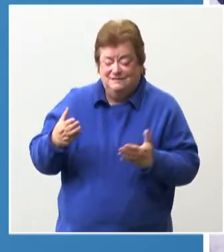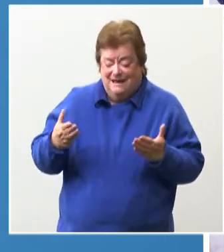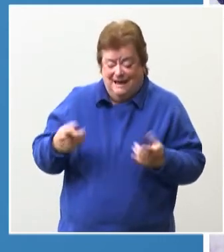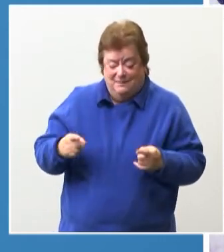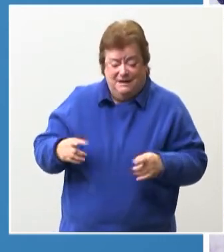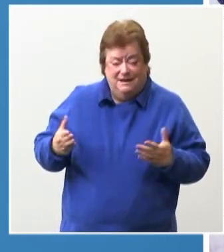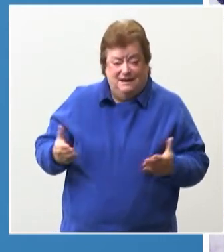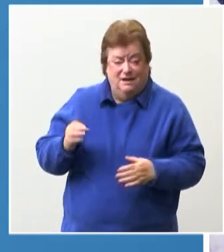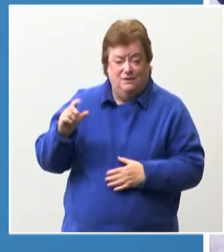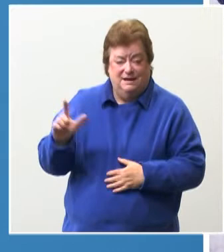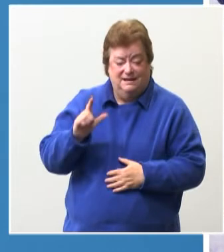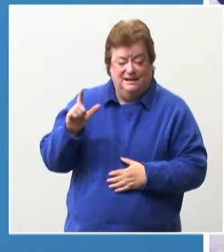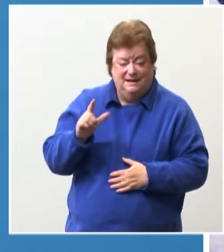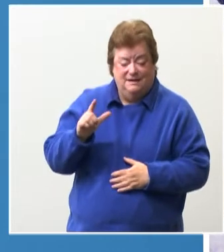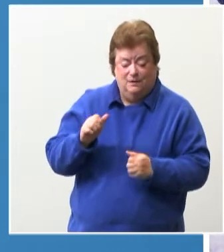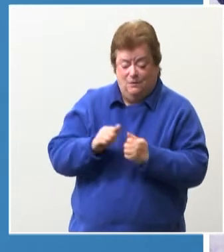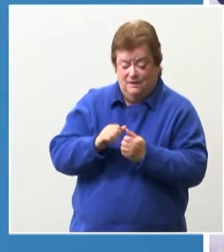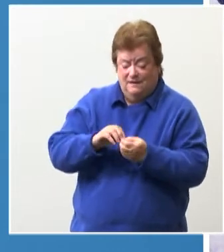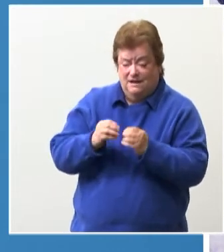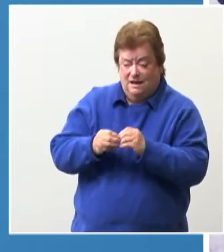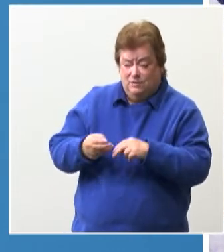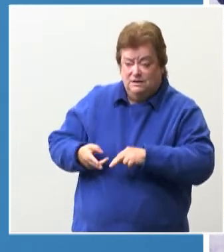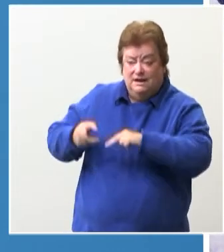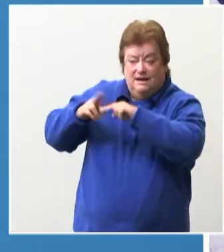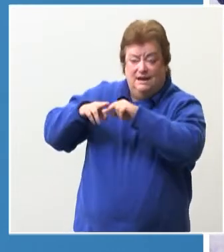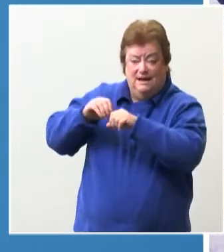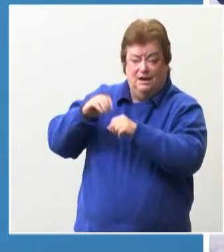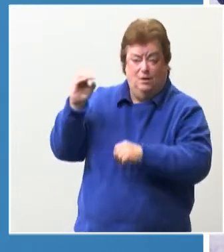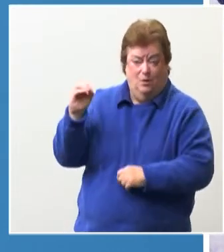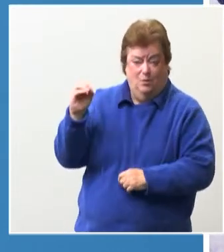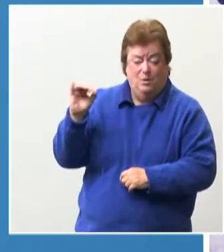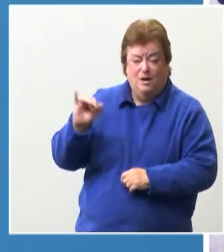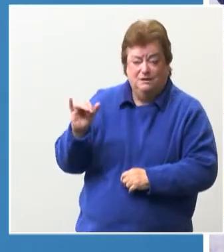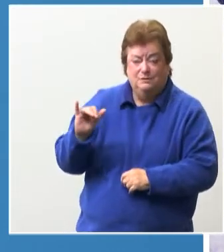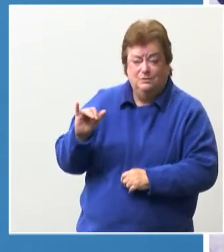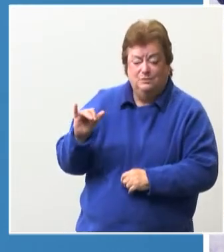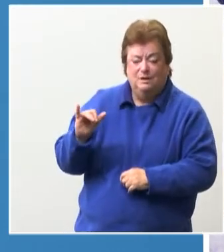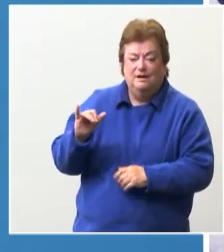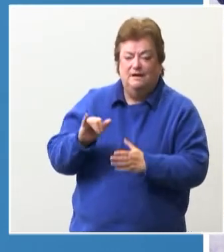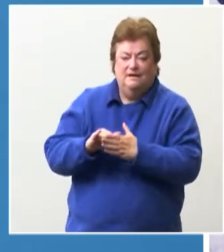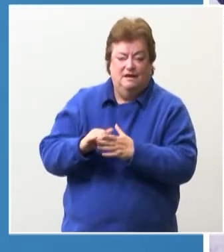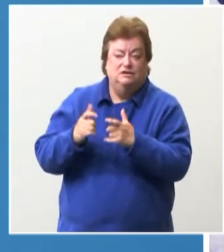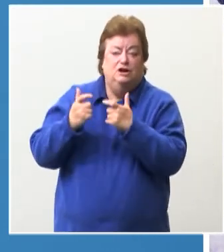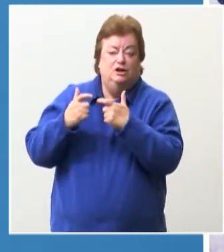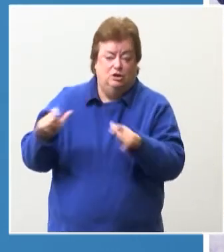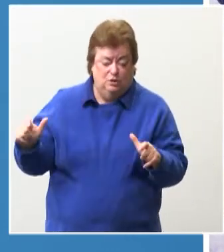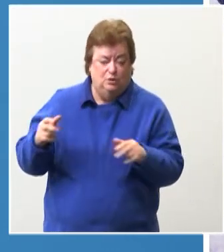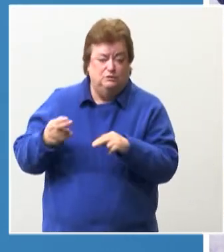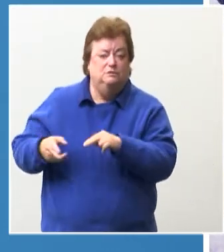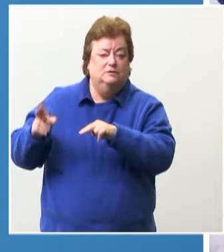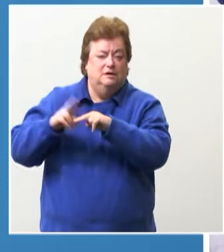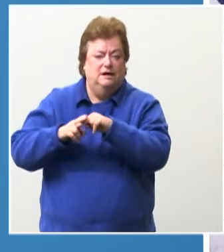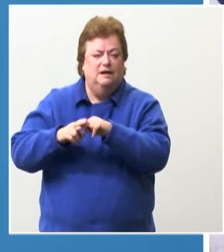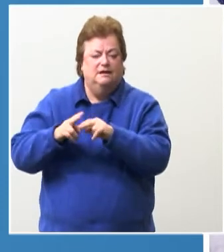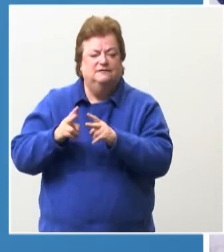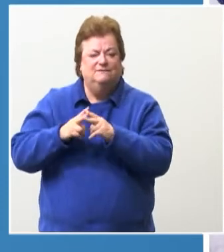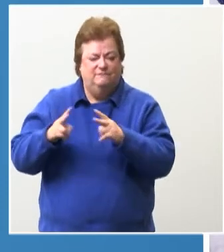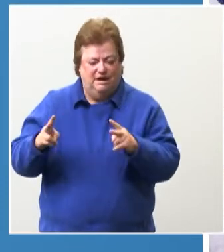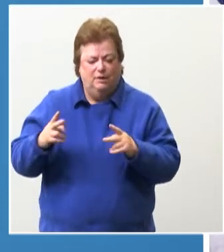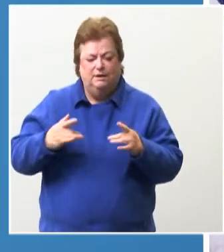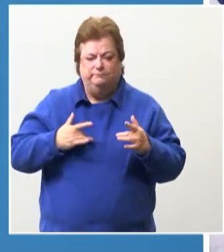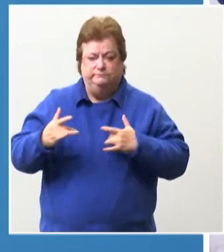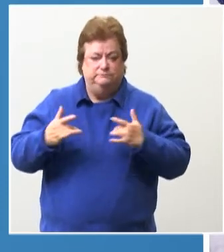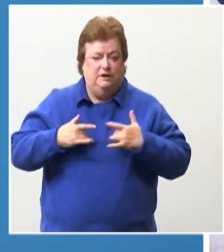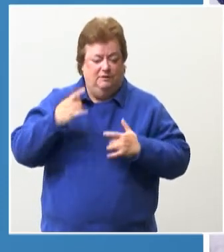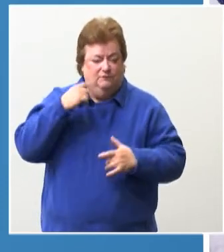the surge that we're seeing in Omaha, really a phenomenal surge in Omaha, it's very disconcerting to